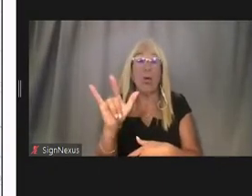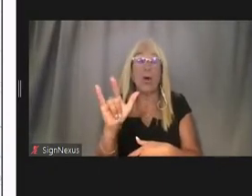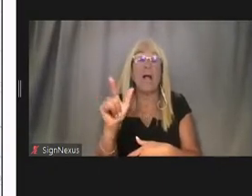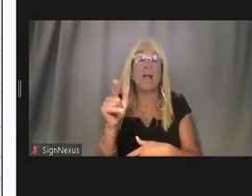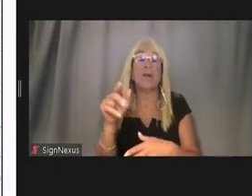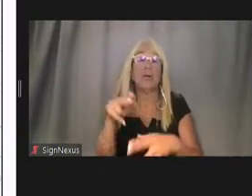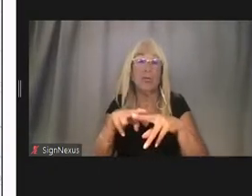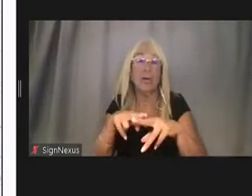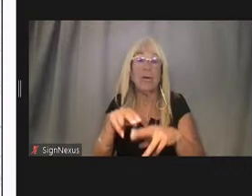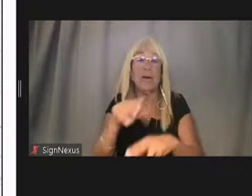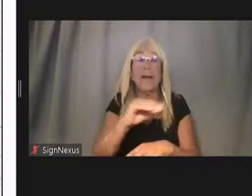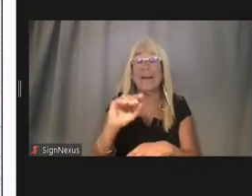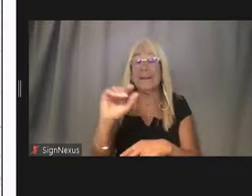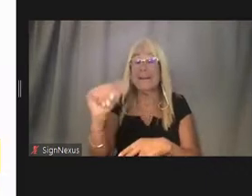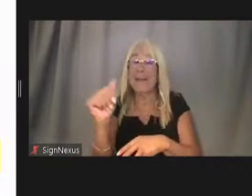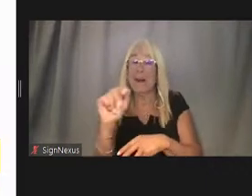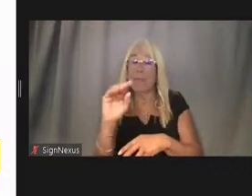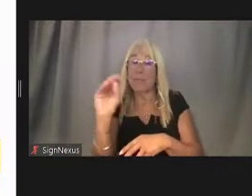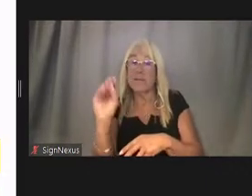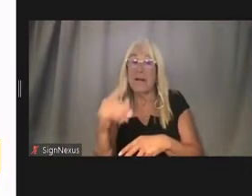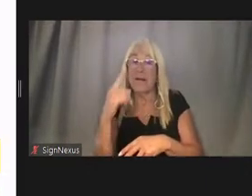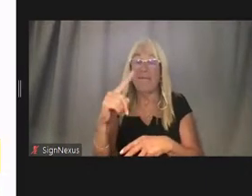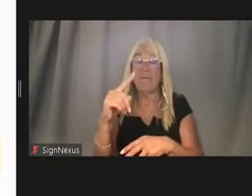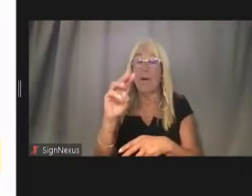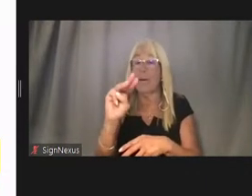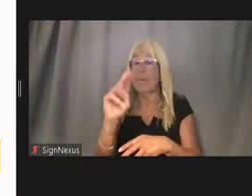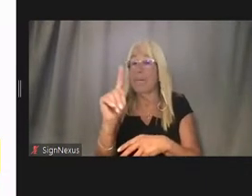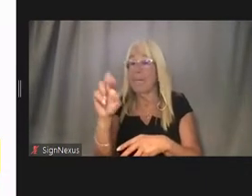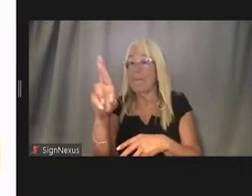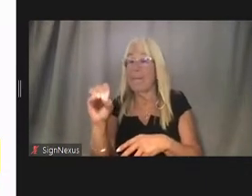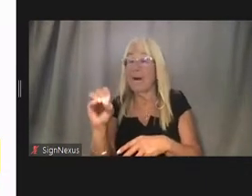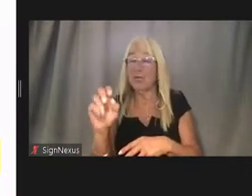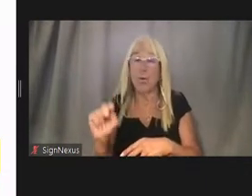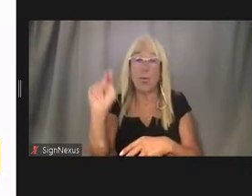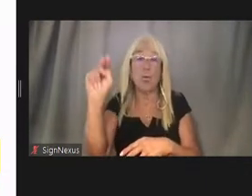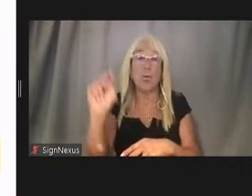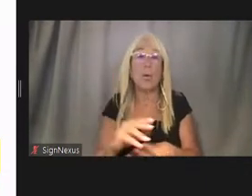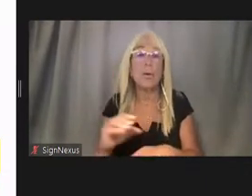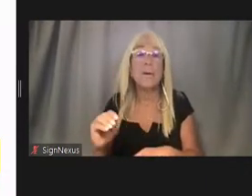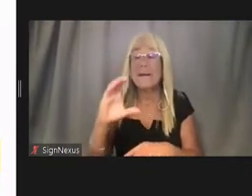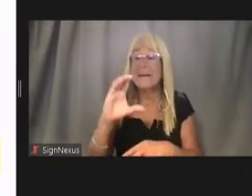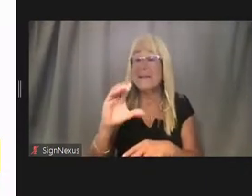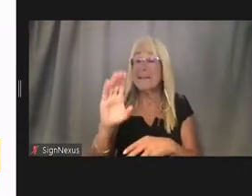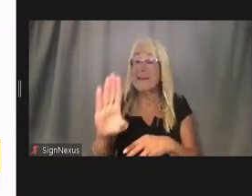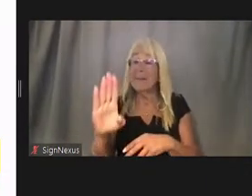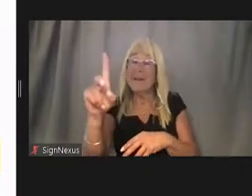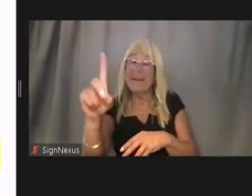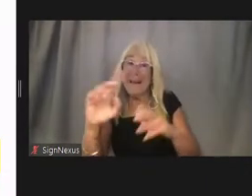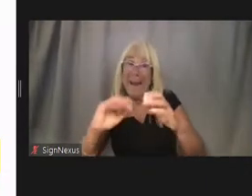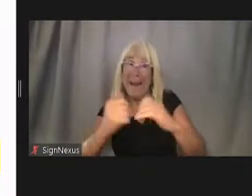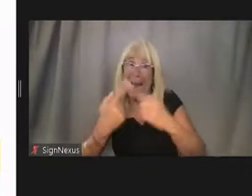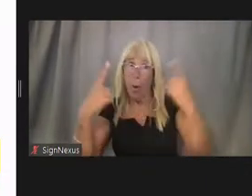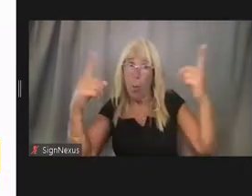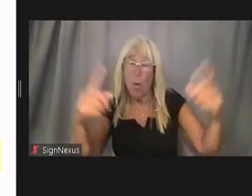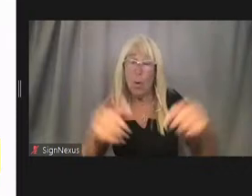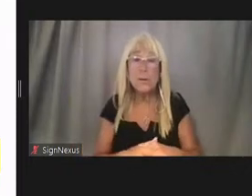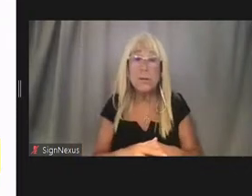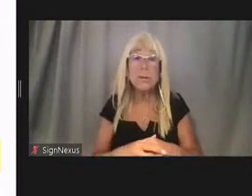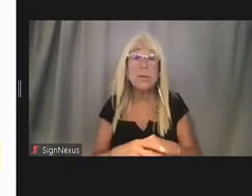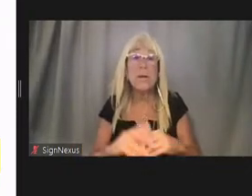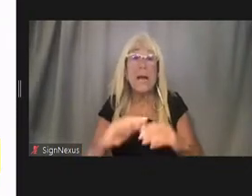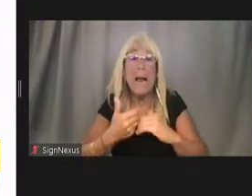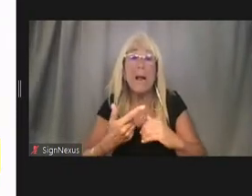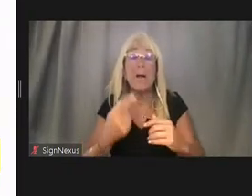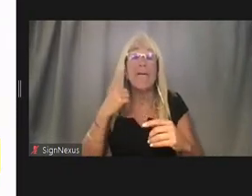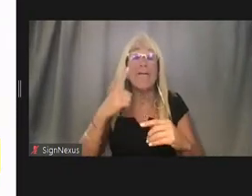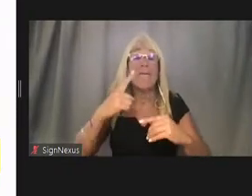improvements for Metro North Railroad with respect to how the Manhattan CBD tolling program would work locations for